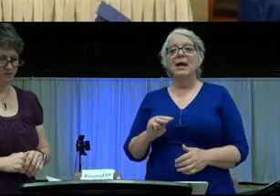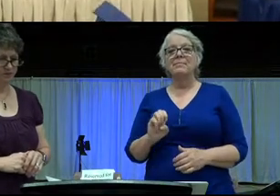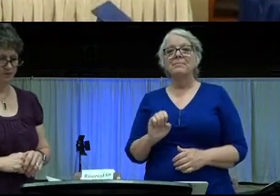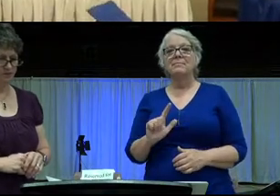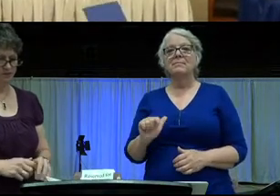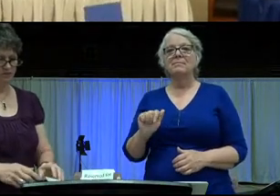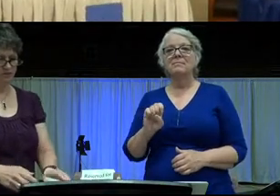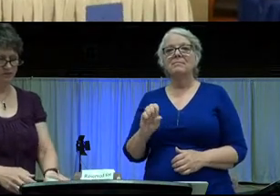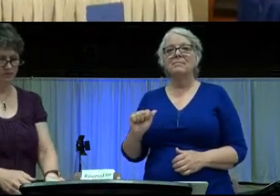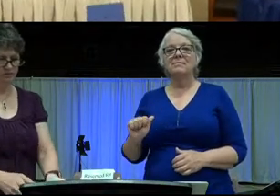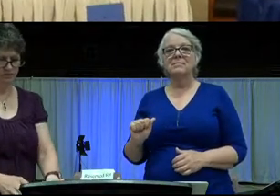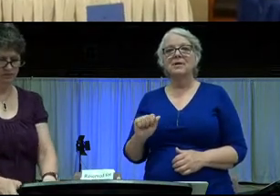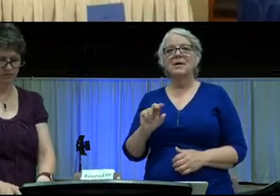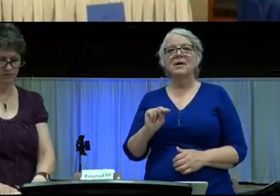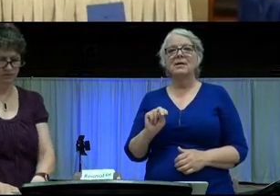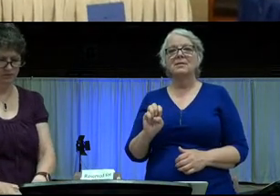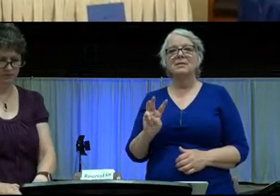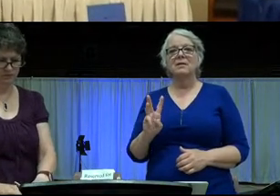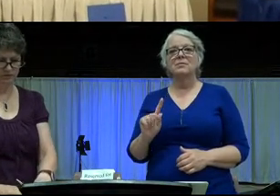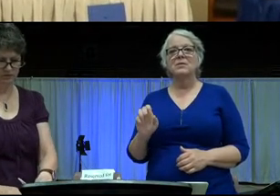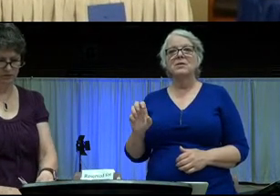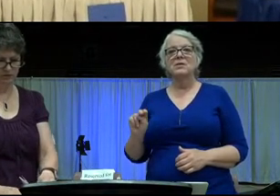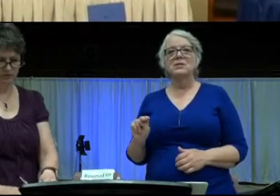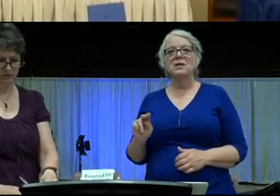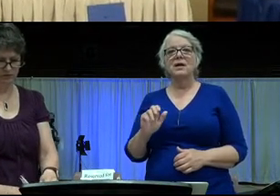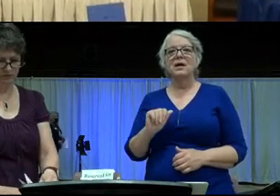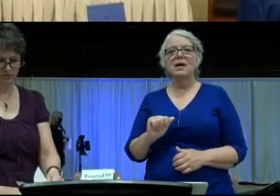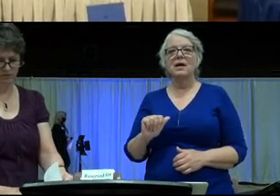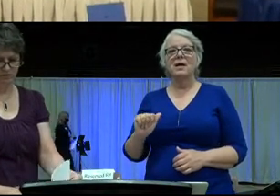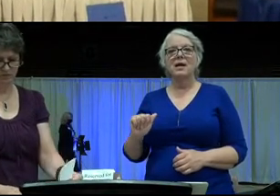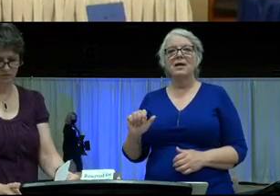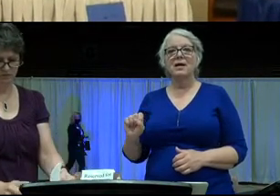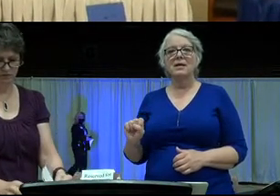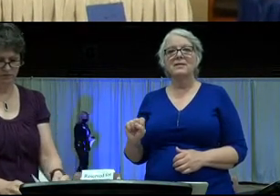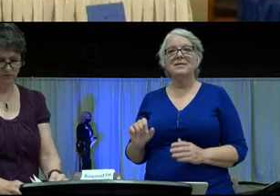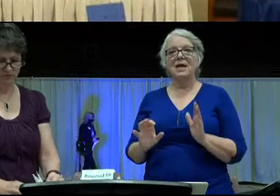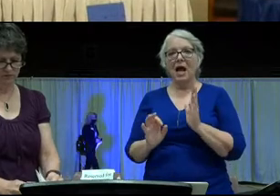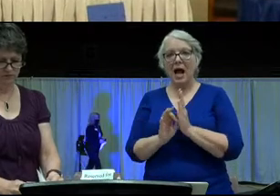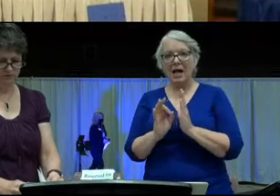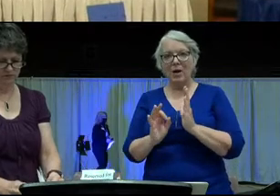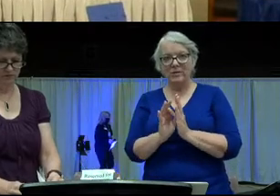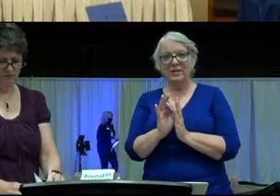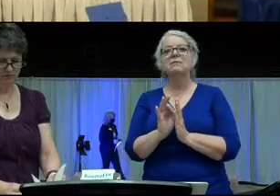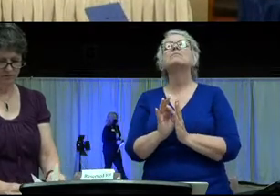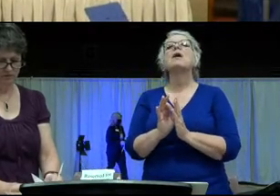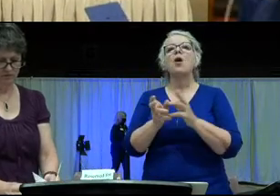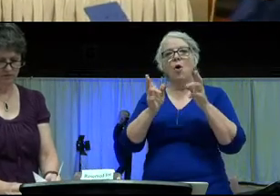Melissa Dawn Newton, Associate of Applied Science, Accounting, Honors.